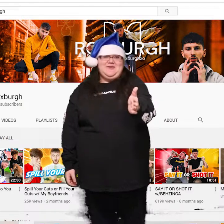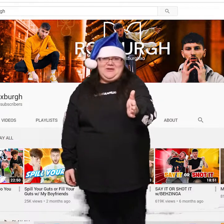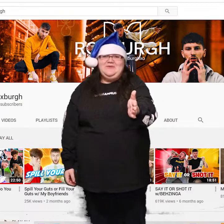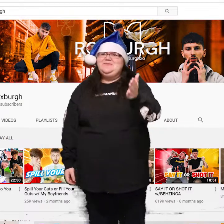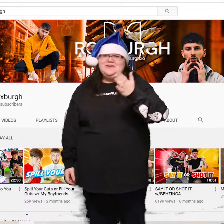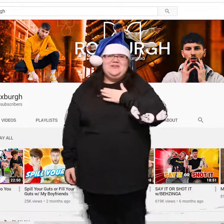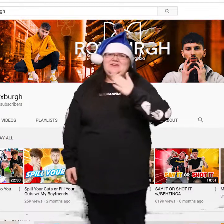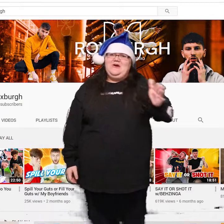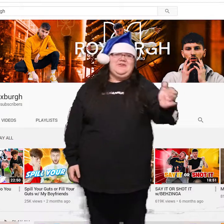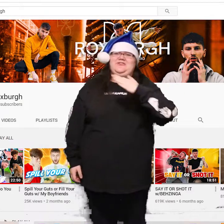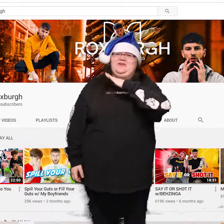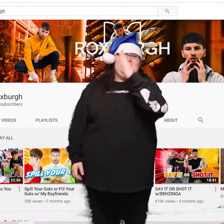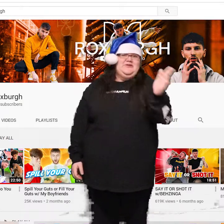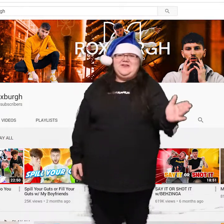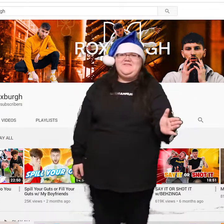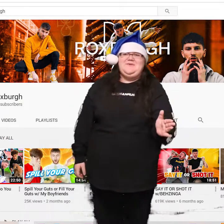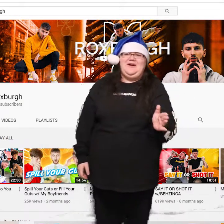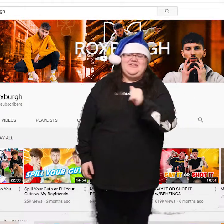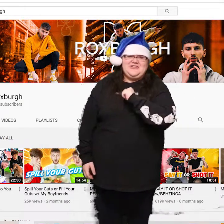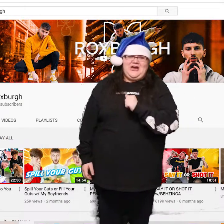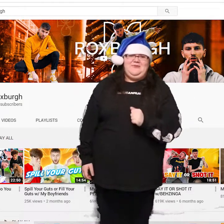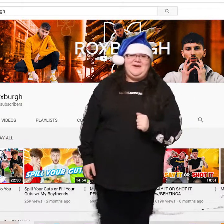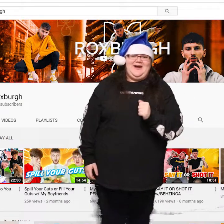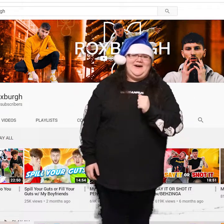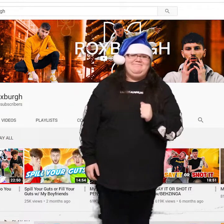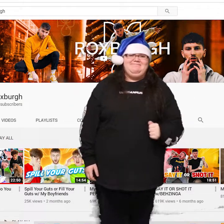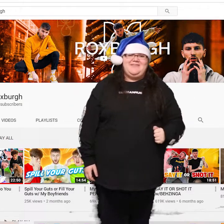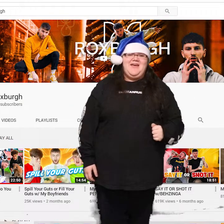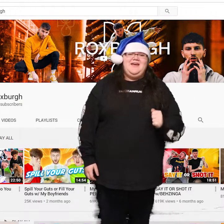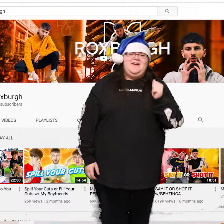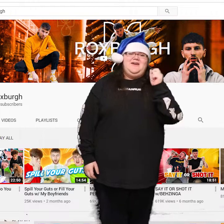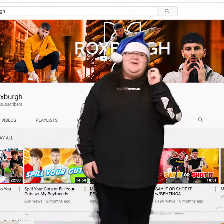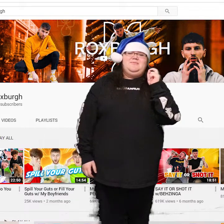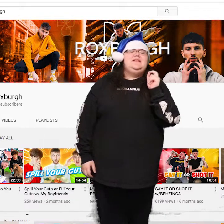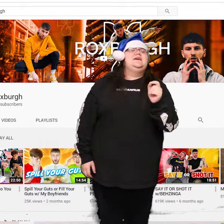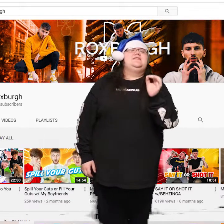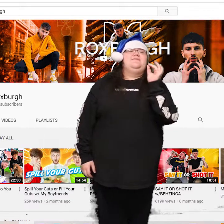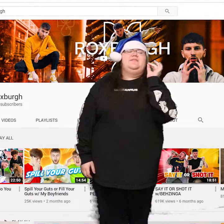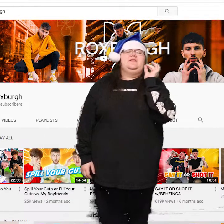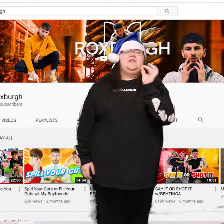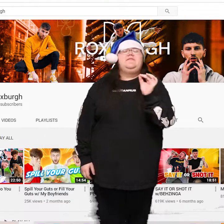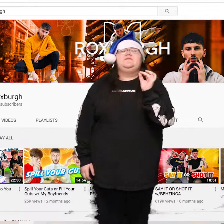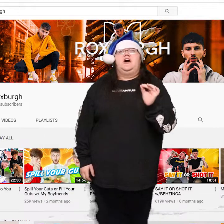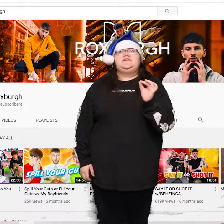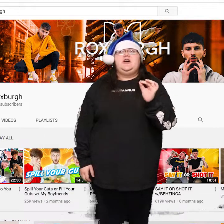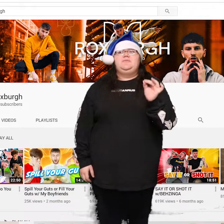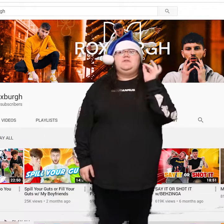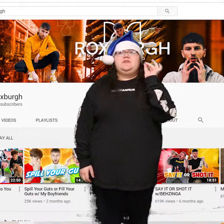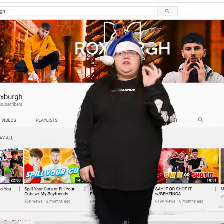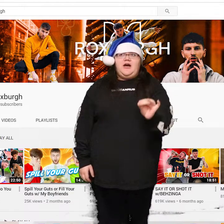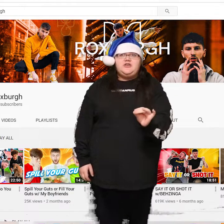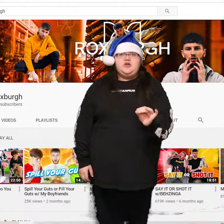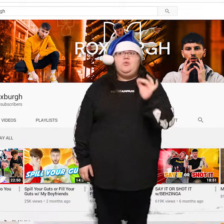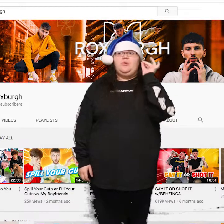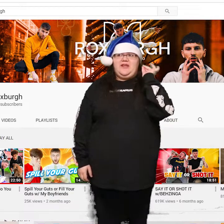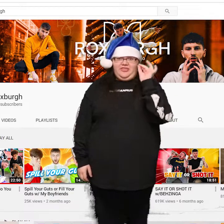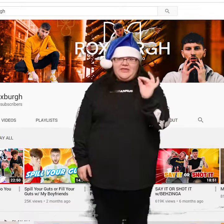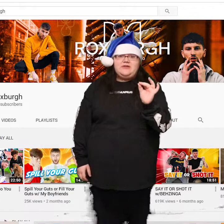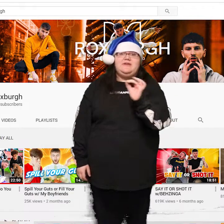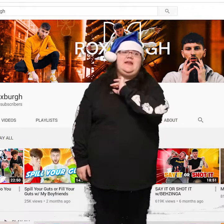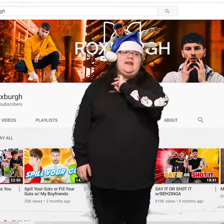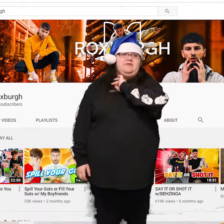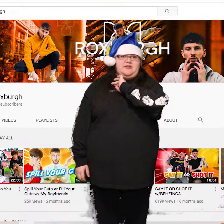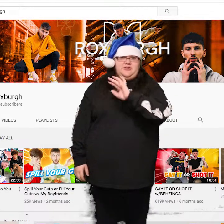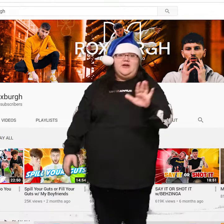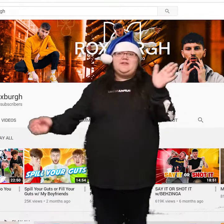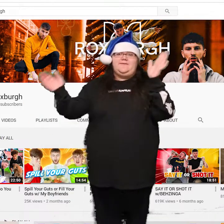Charlie, I love you, bro, you know, you're a huge MVP on this channel, but, please, for the love of God, tell me you did not do what I think